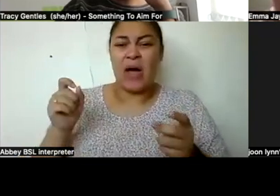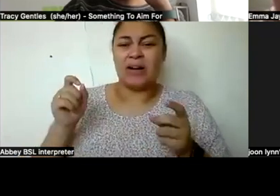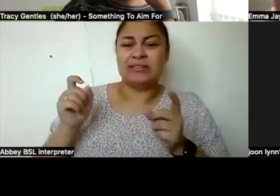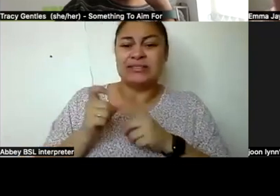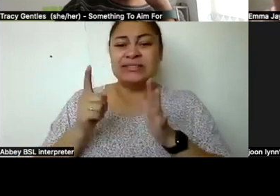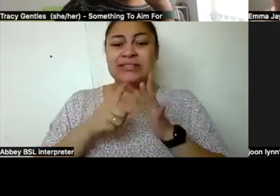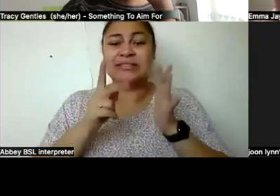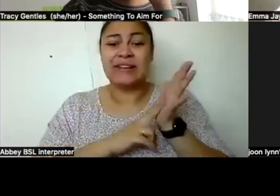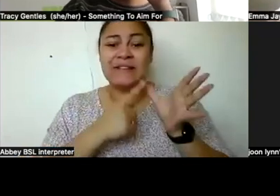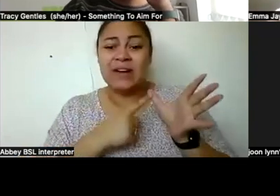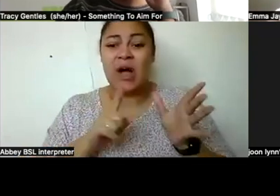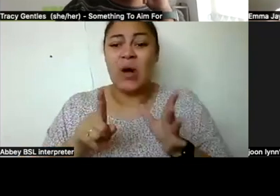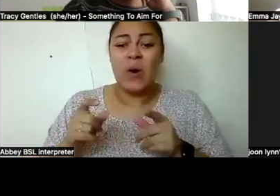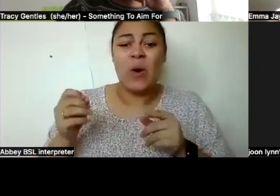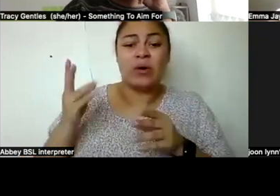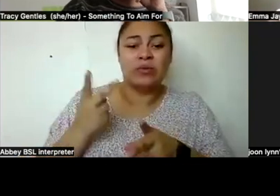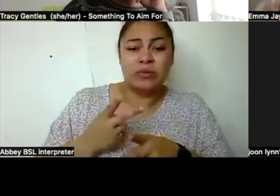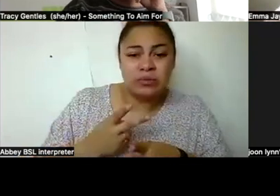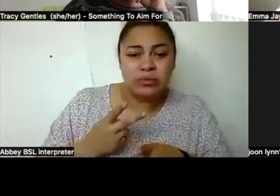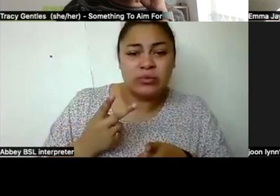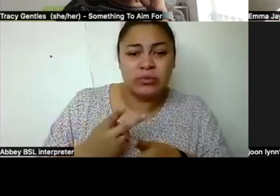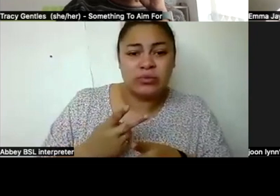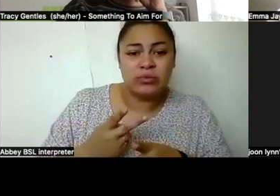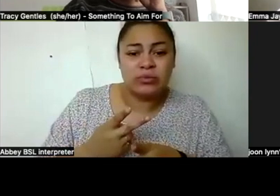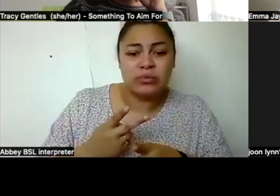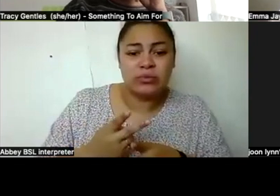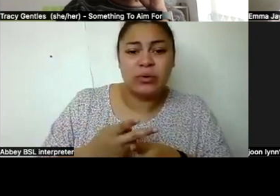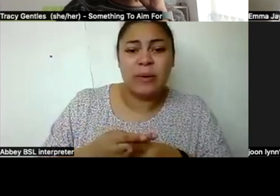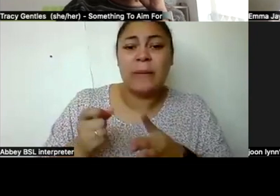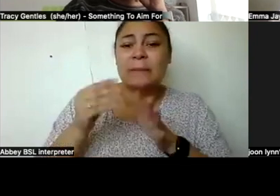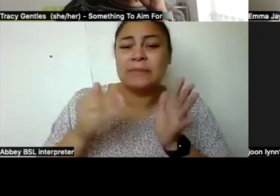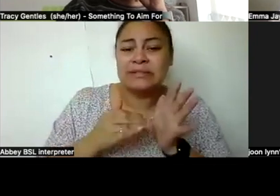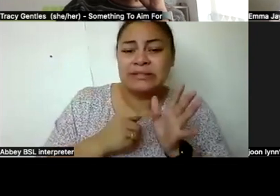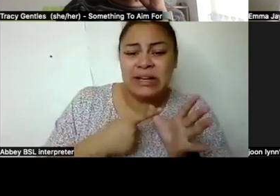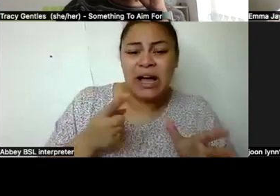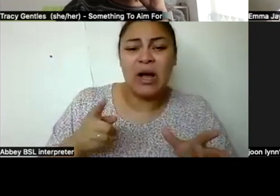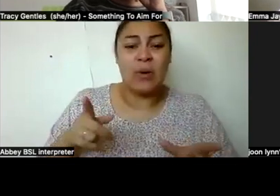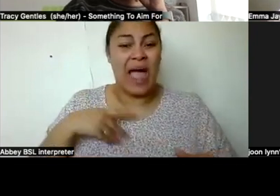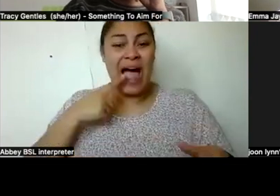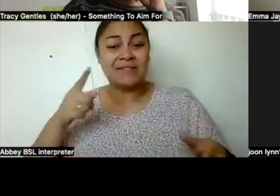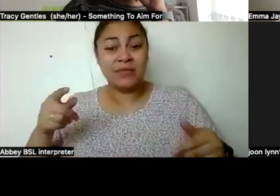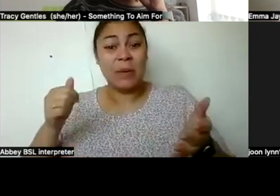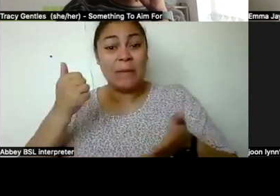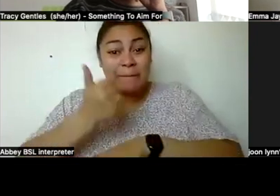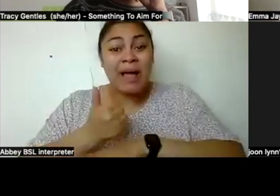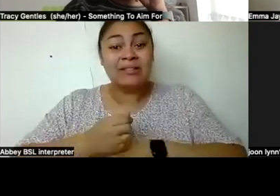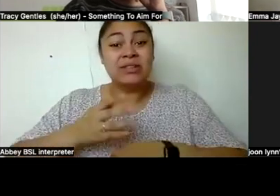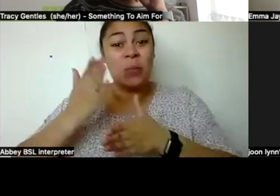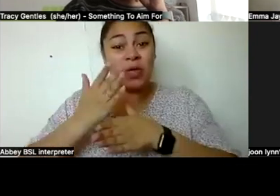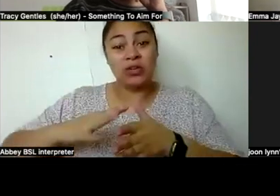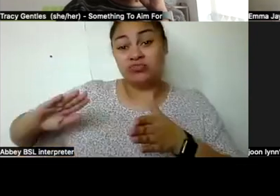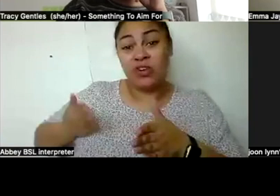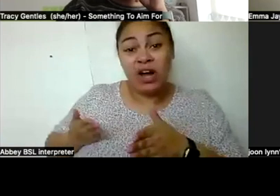specifically coloured M&Ms before a gig. We're asking for really basic workers' rights. Some of us are asking to not